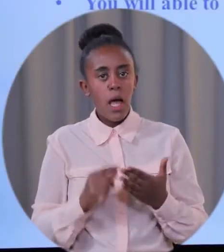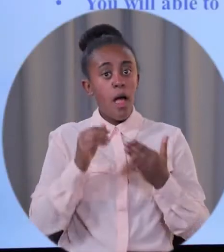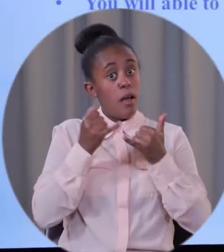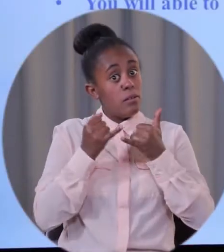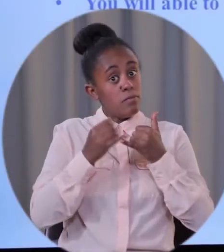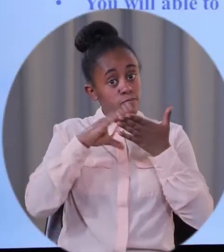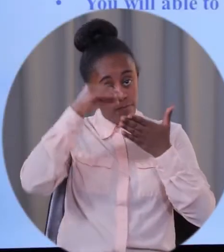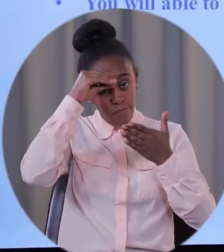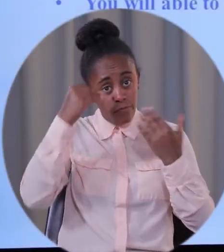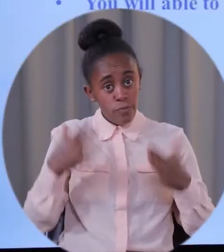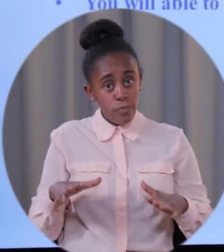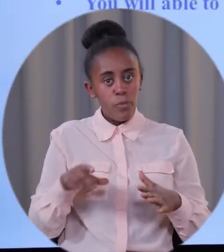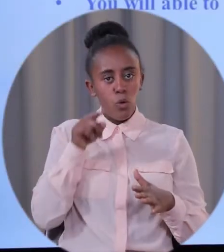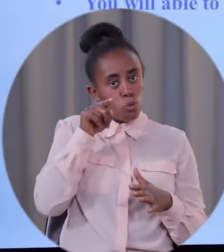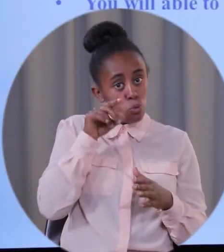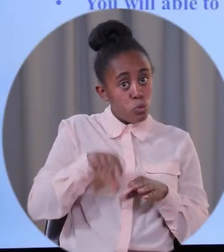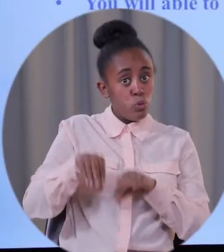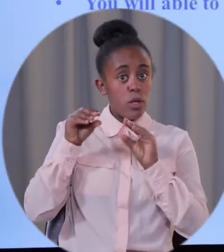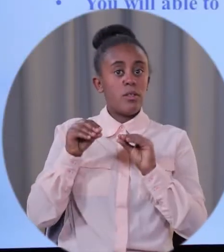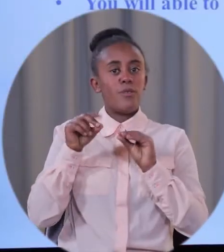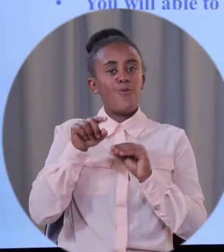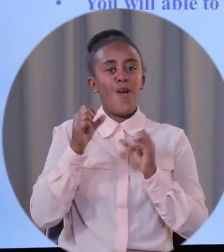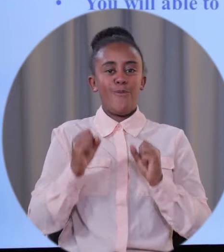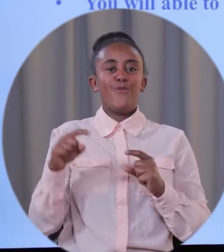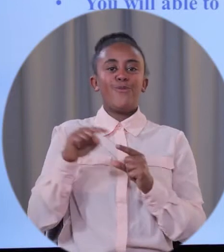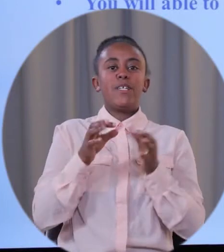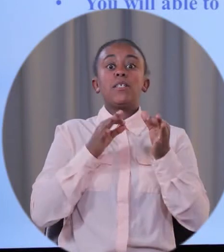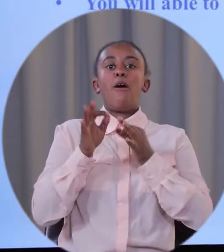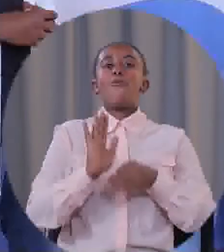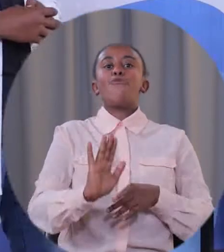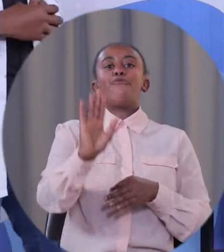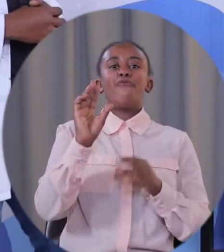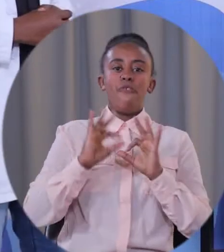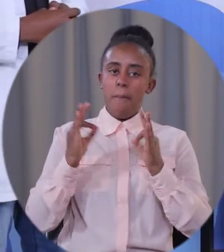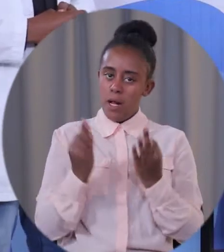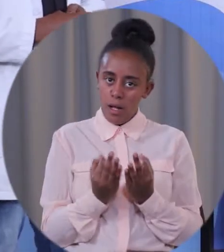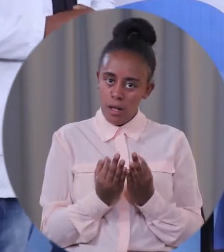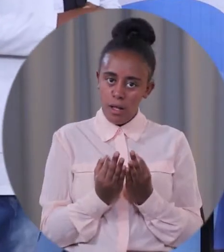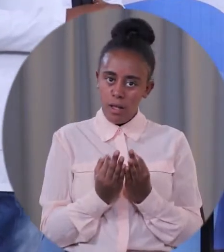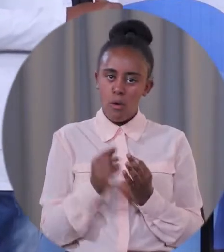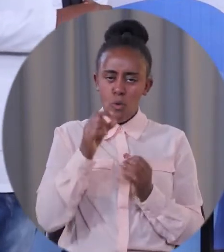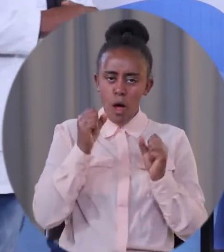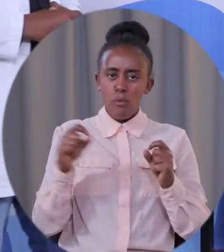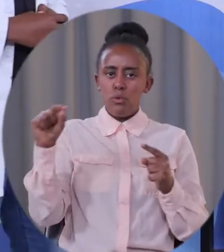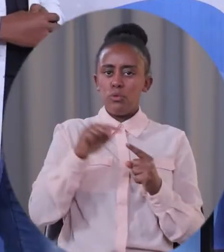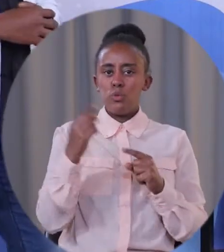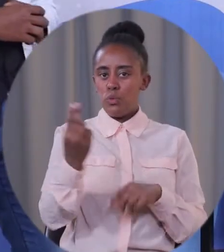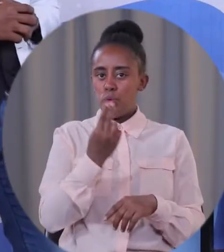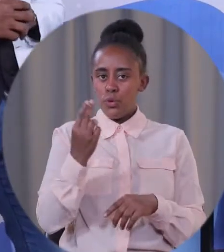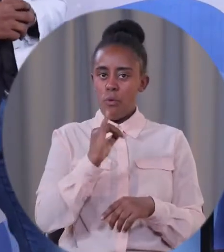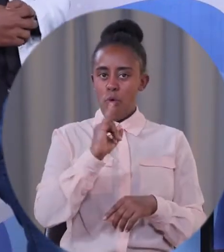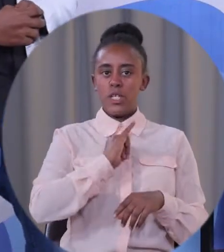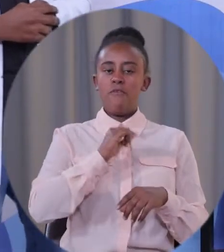lesson, students, you will be able to describe your family. You will be able to understand and use